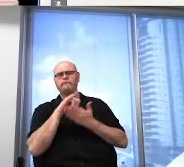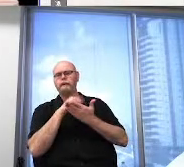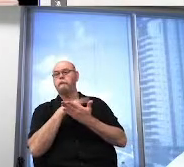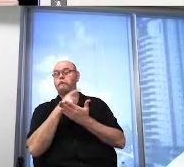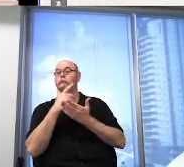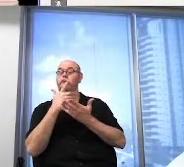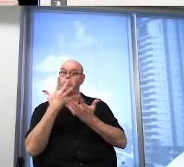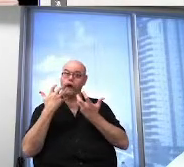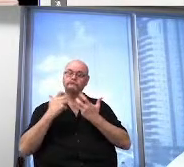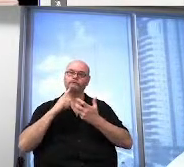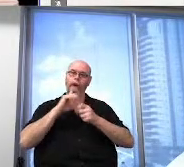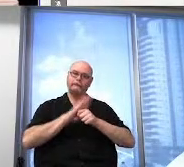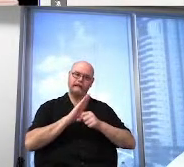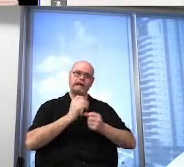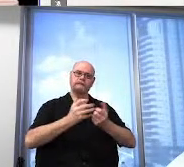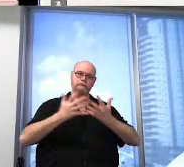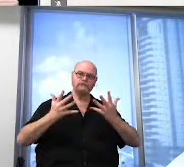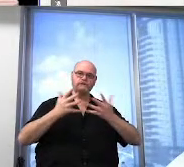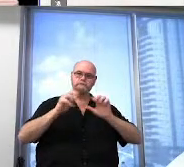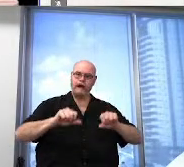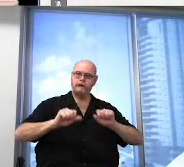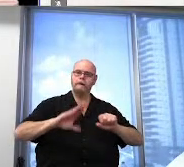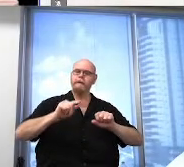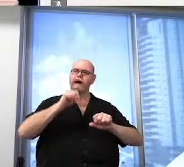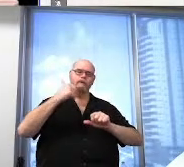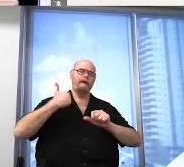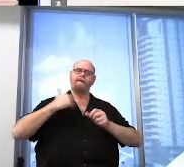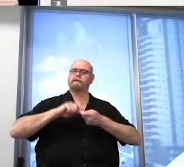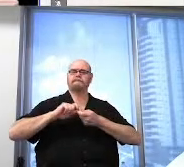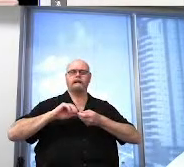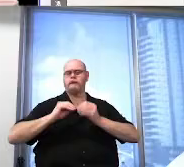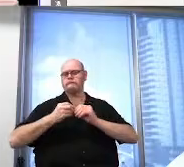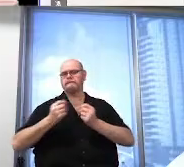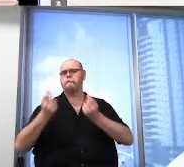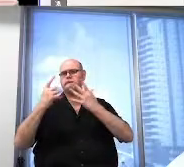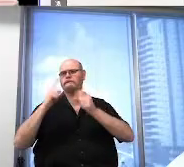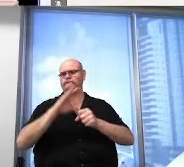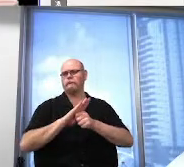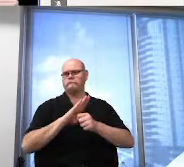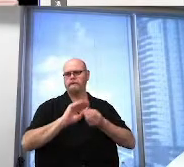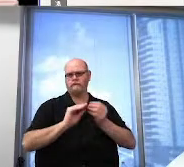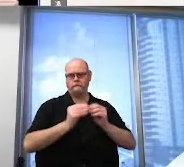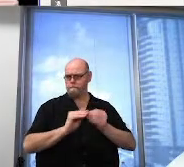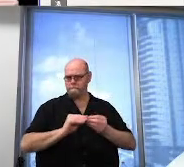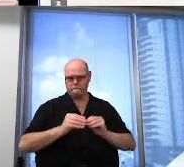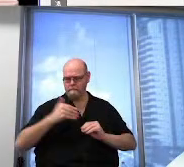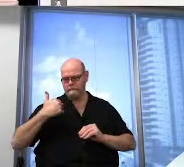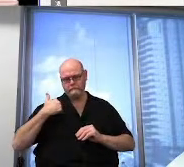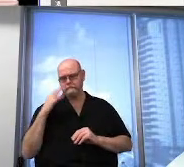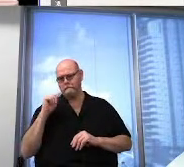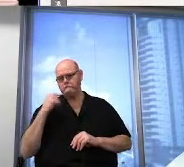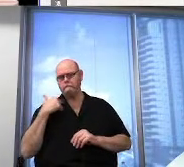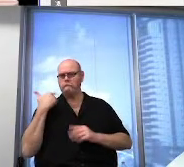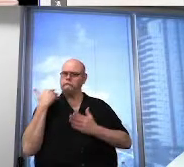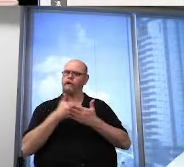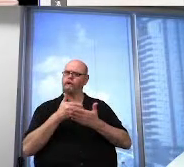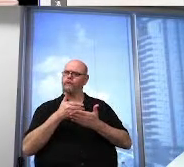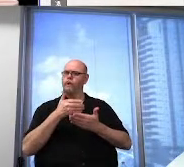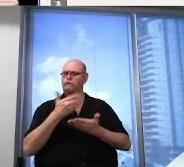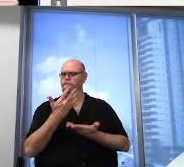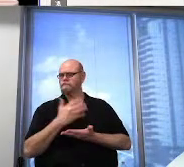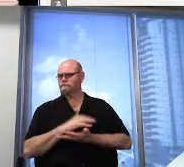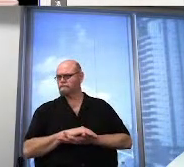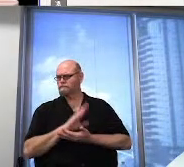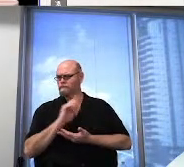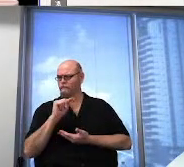looking to obligate as much as we can. I don't have the exact numbers top of mind or what we have obligated in regards to those numbers, but they're very relatively